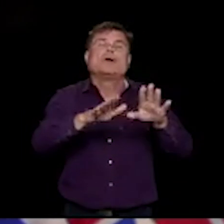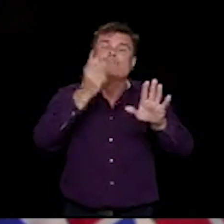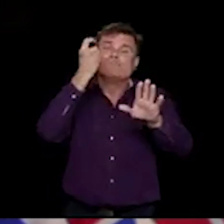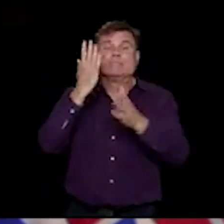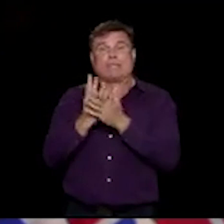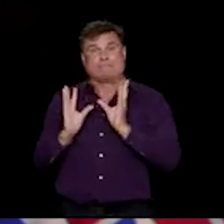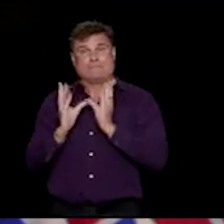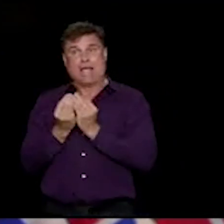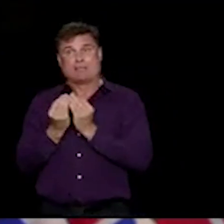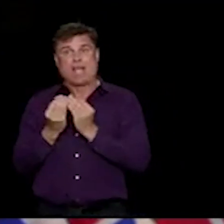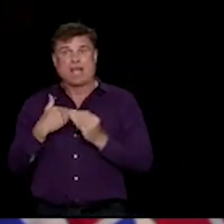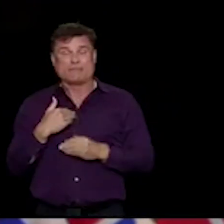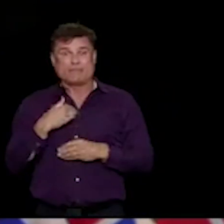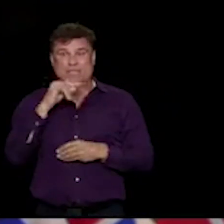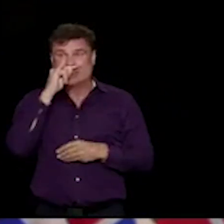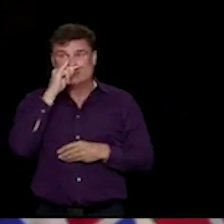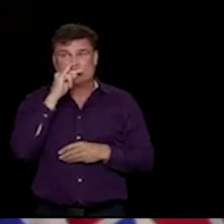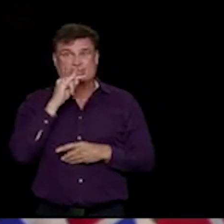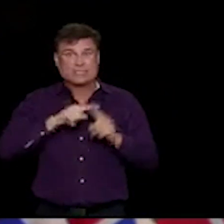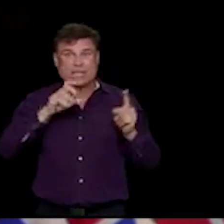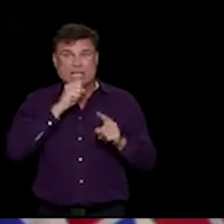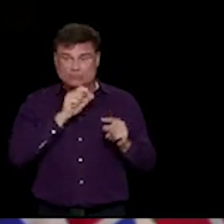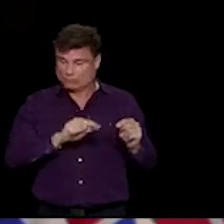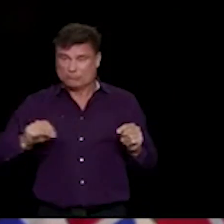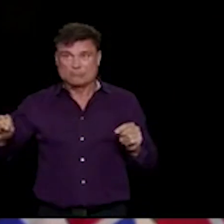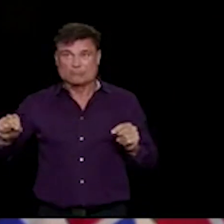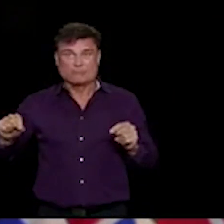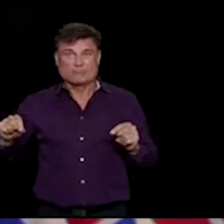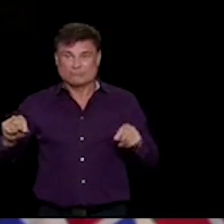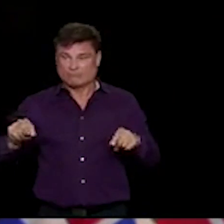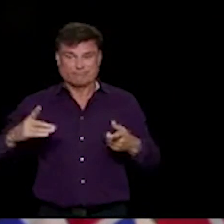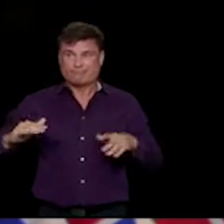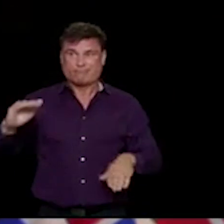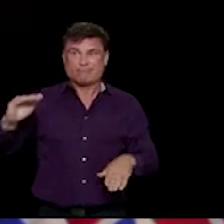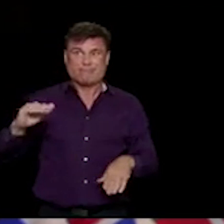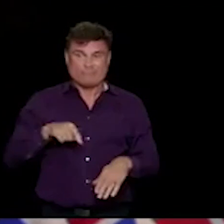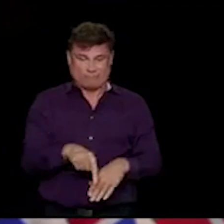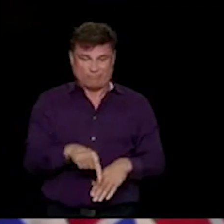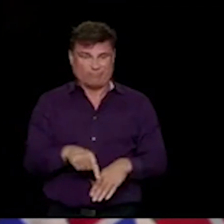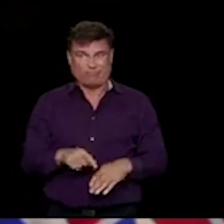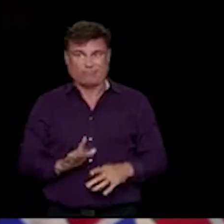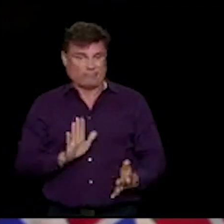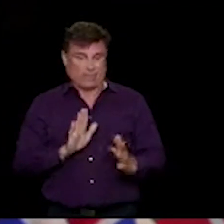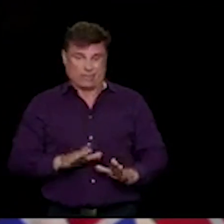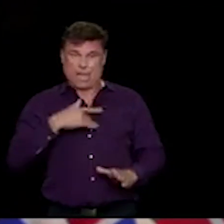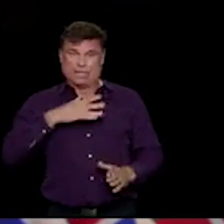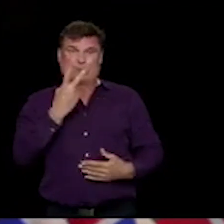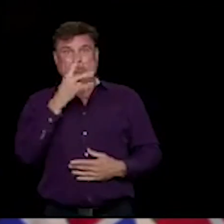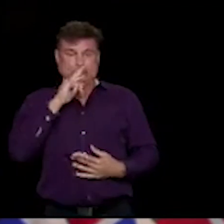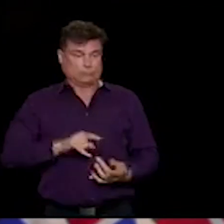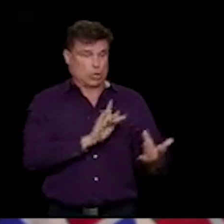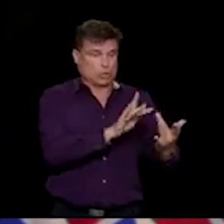different contact groups. But we also have to balance the risks that we are trying to minimize in those